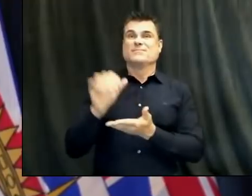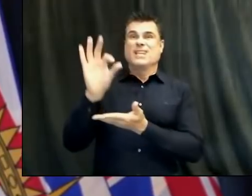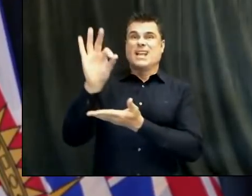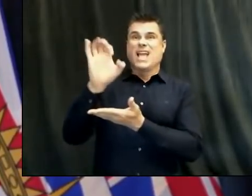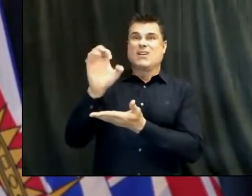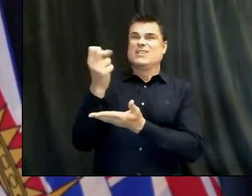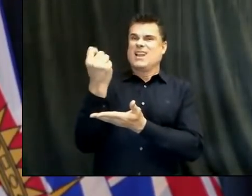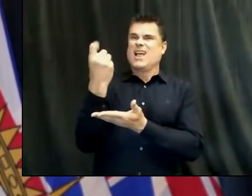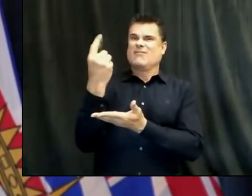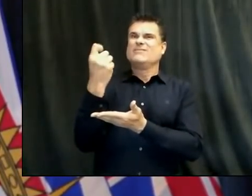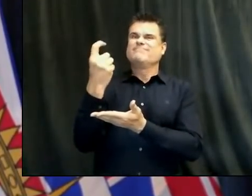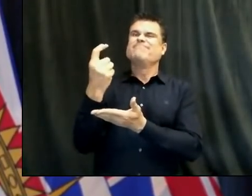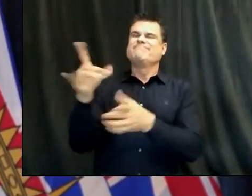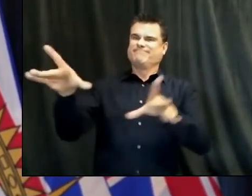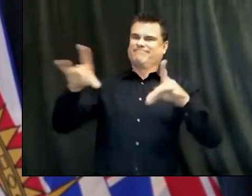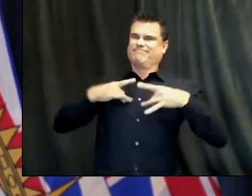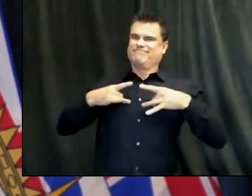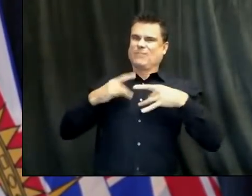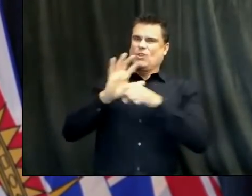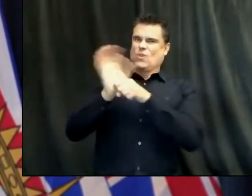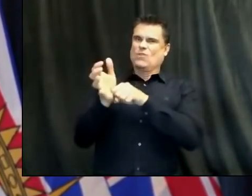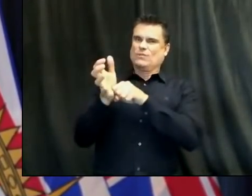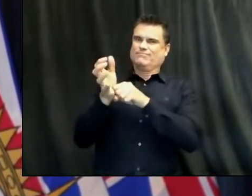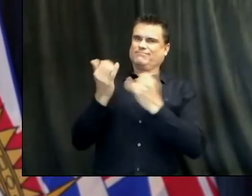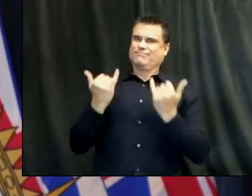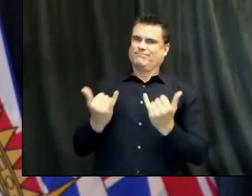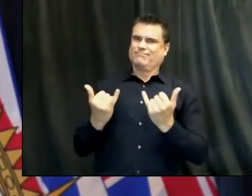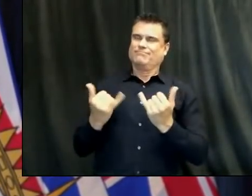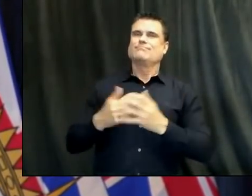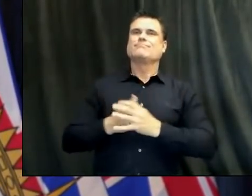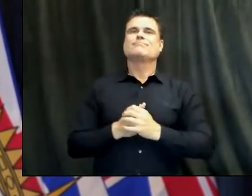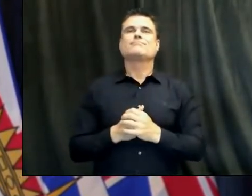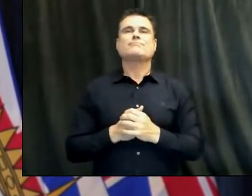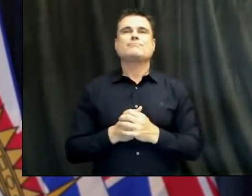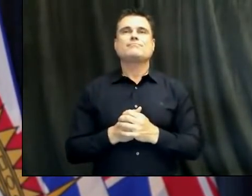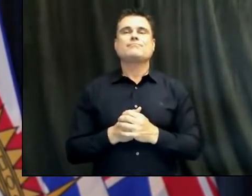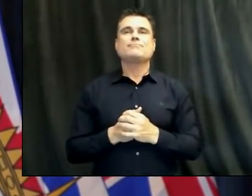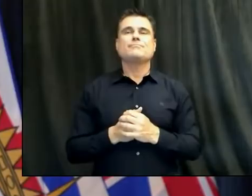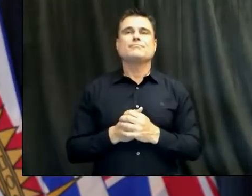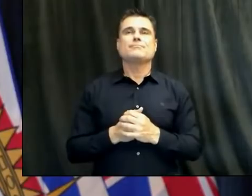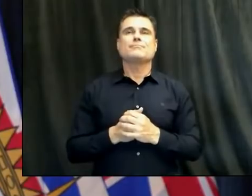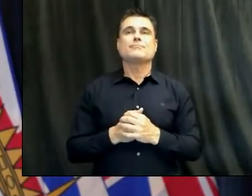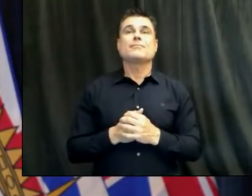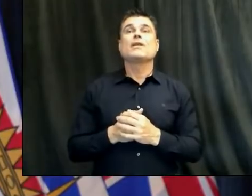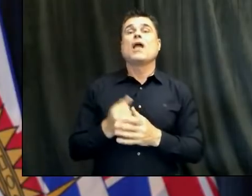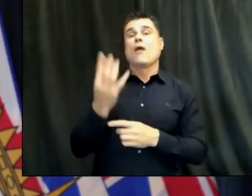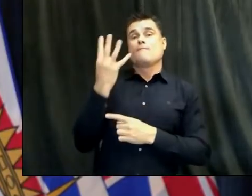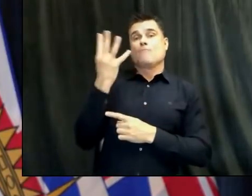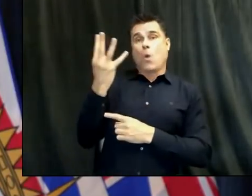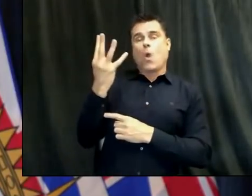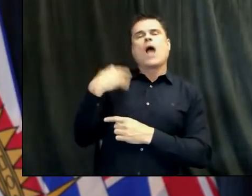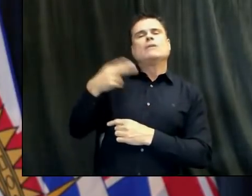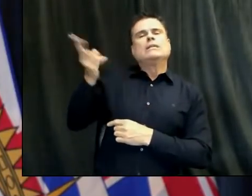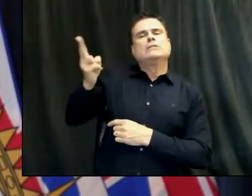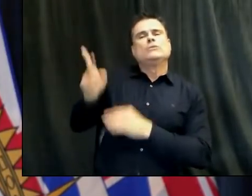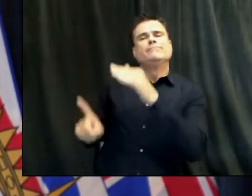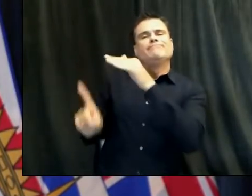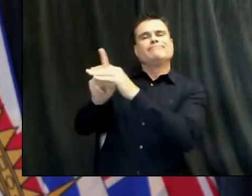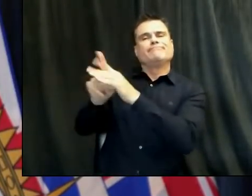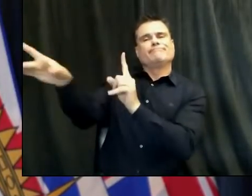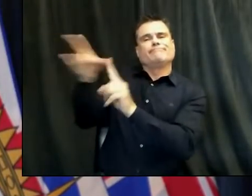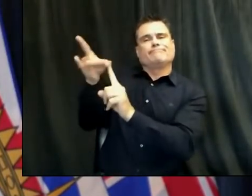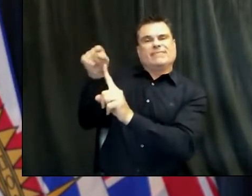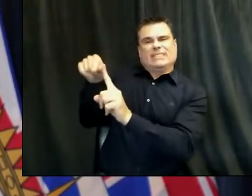911 newly diagnosed cases of COVID-19 in the province, including 4 epidemiologically linked